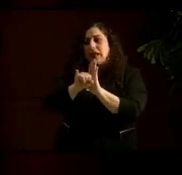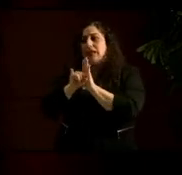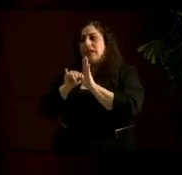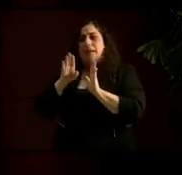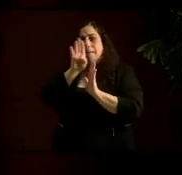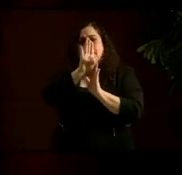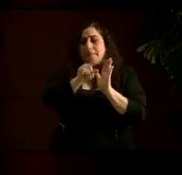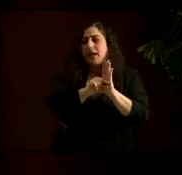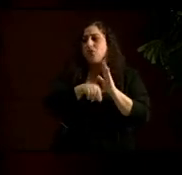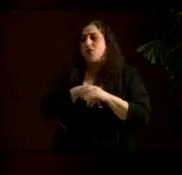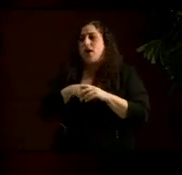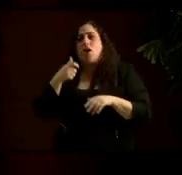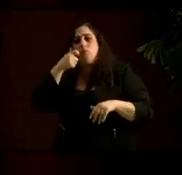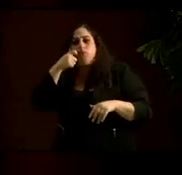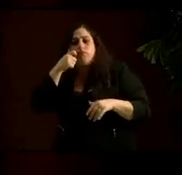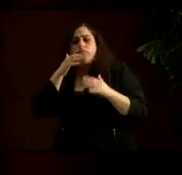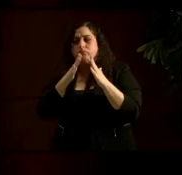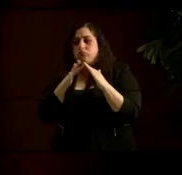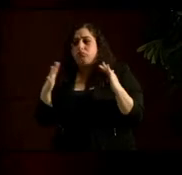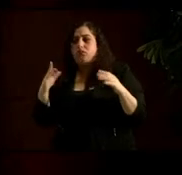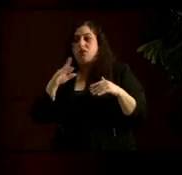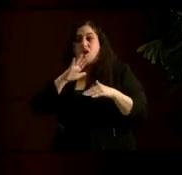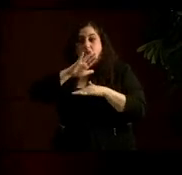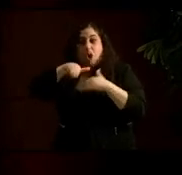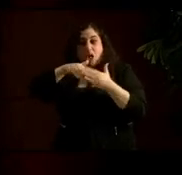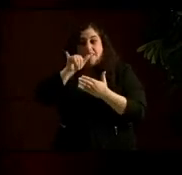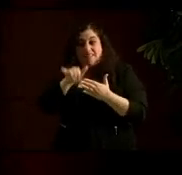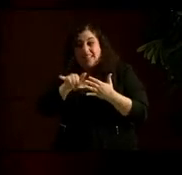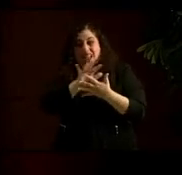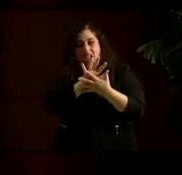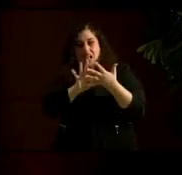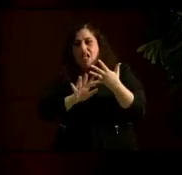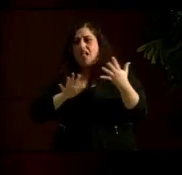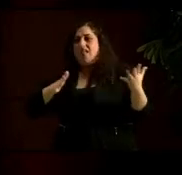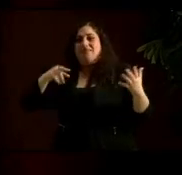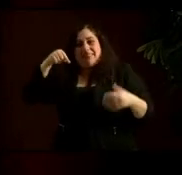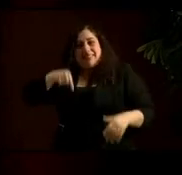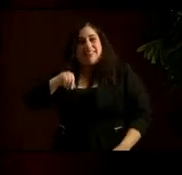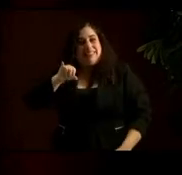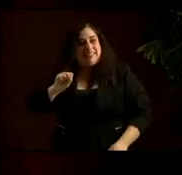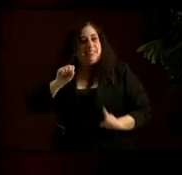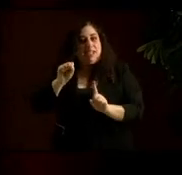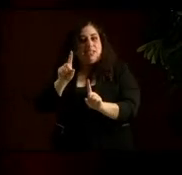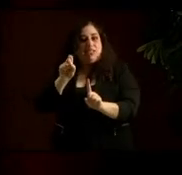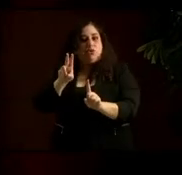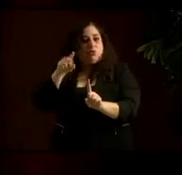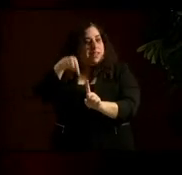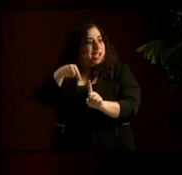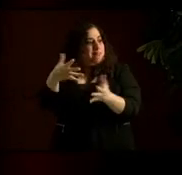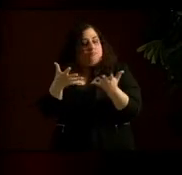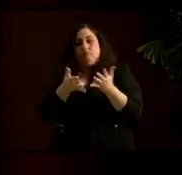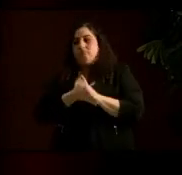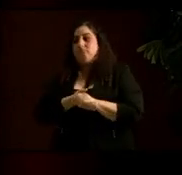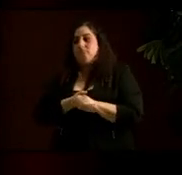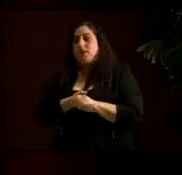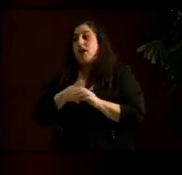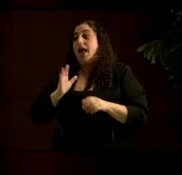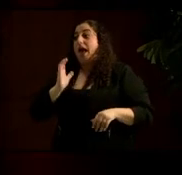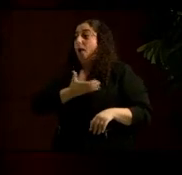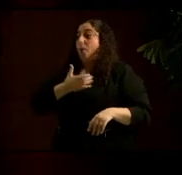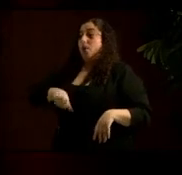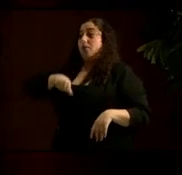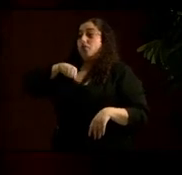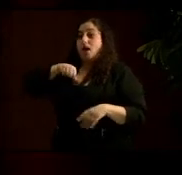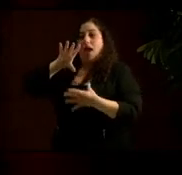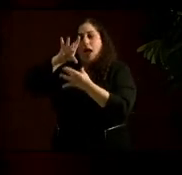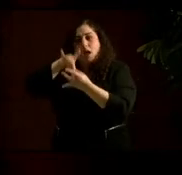is. But what brings us all together is a sense of pride, a love for the school, and a constant desire to see it made